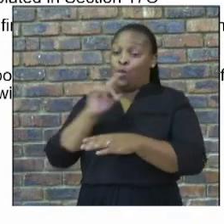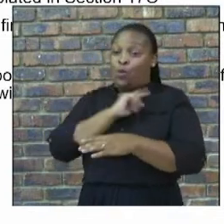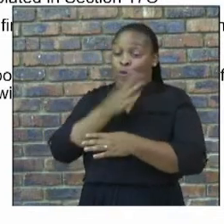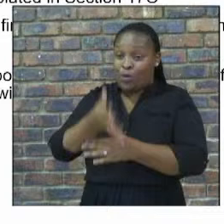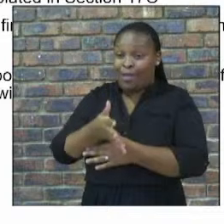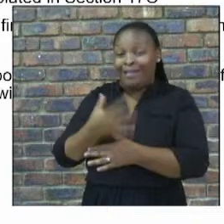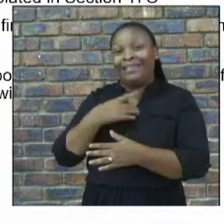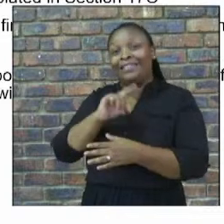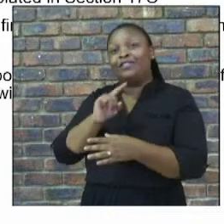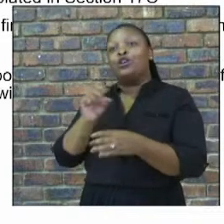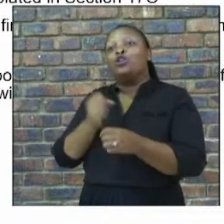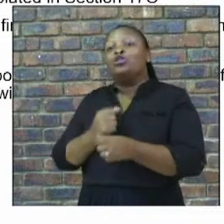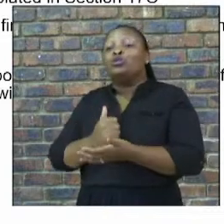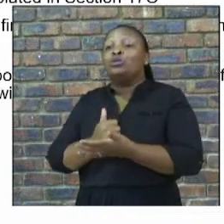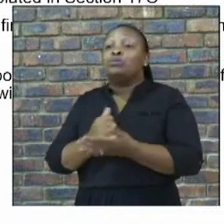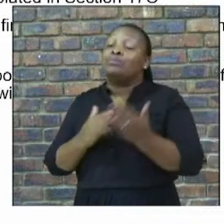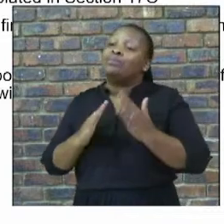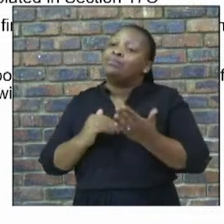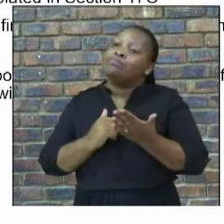Chairperson.